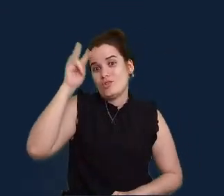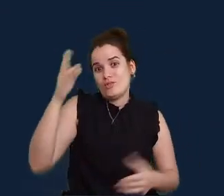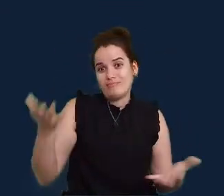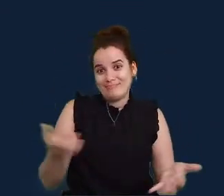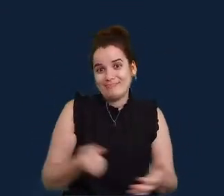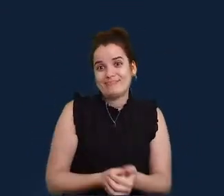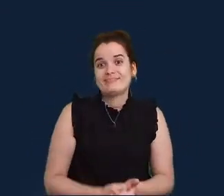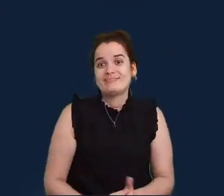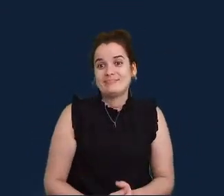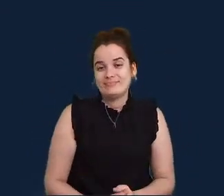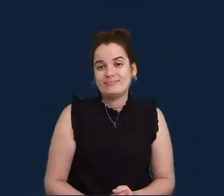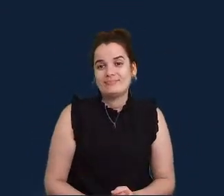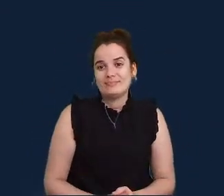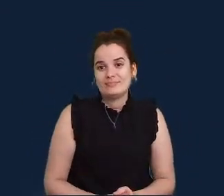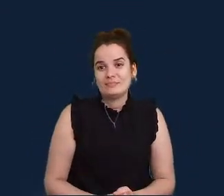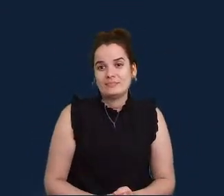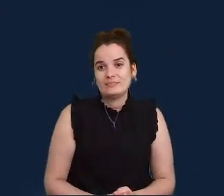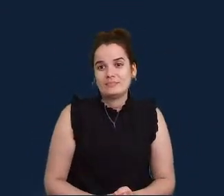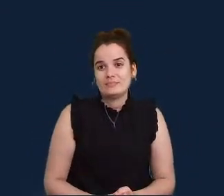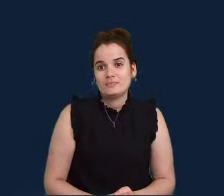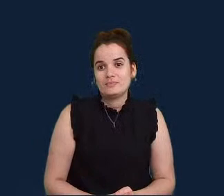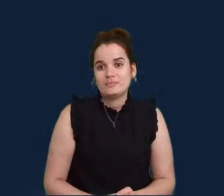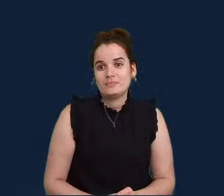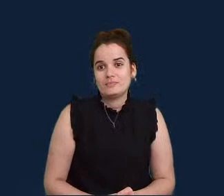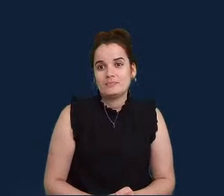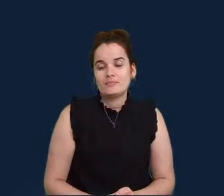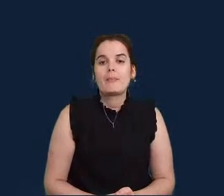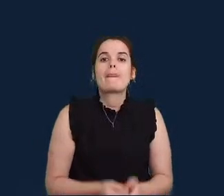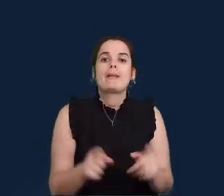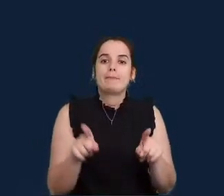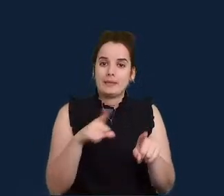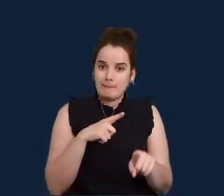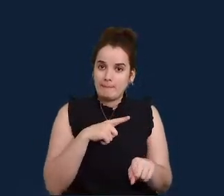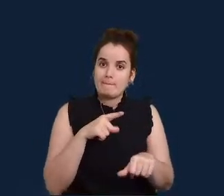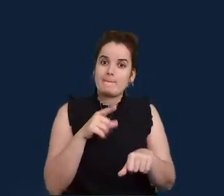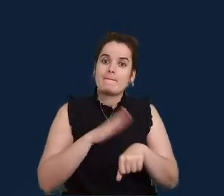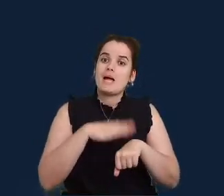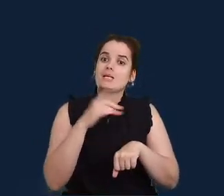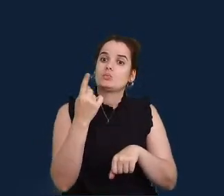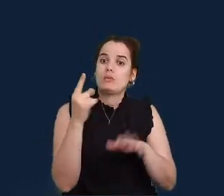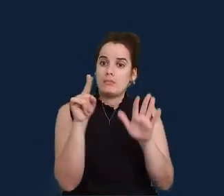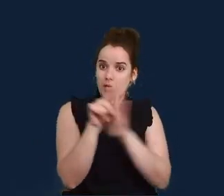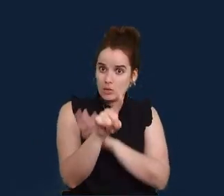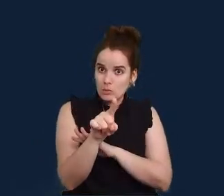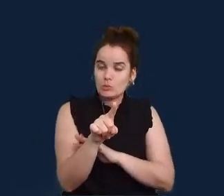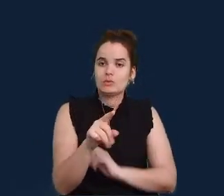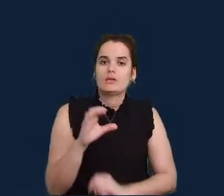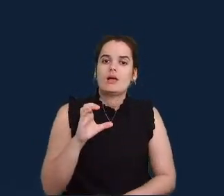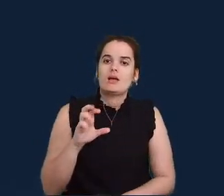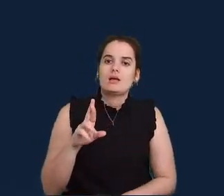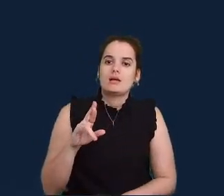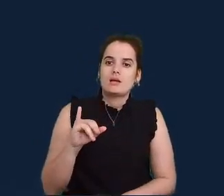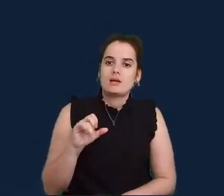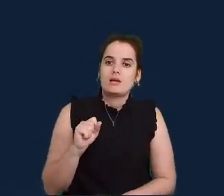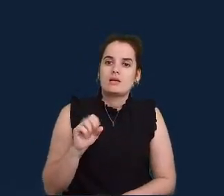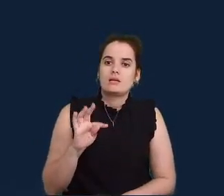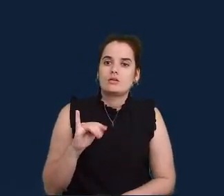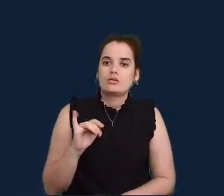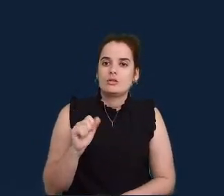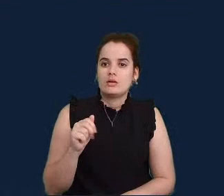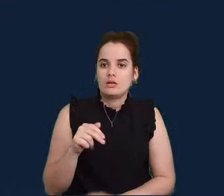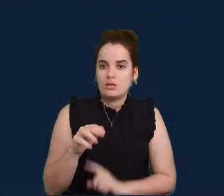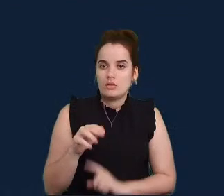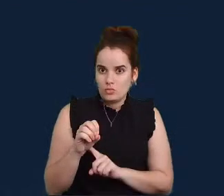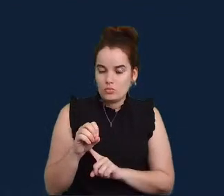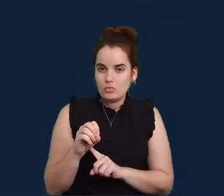Okay, great. We have another question from the audience, Cristiano, who also already did one